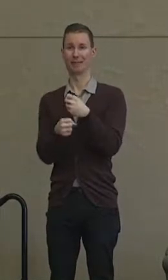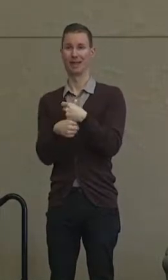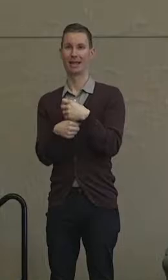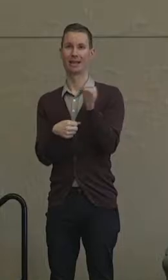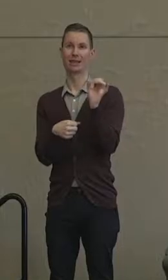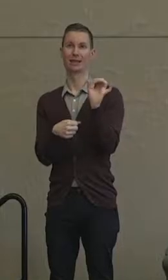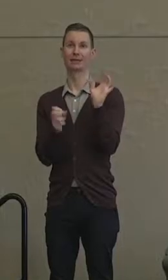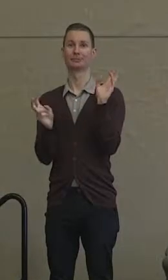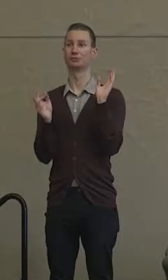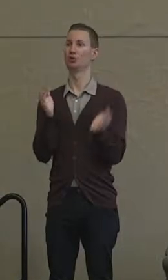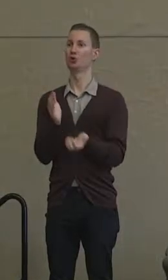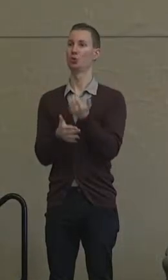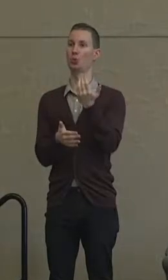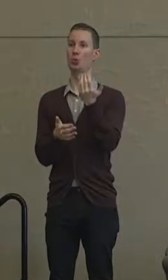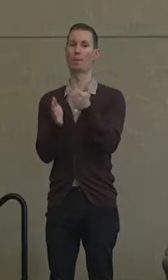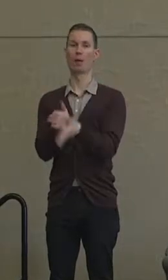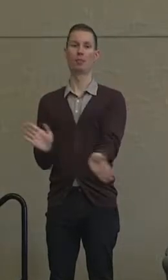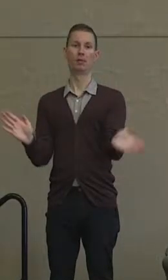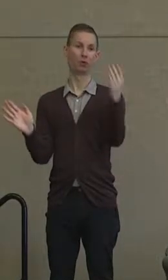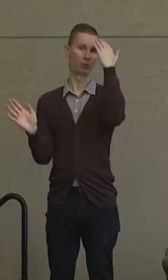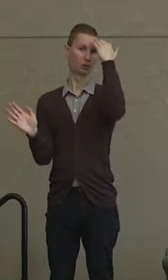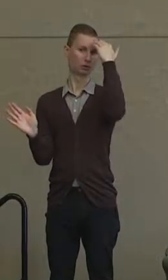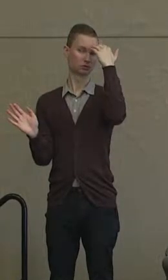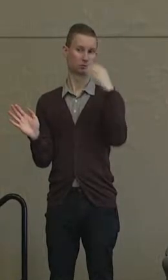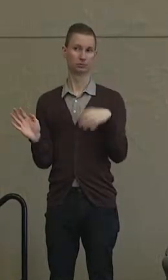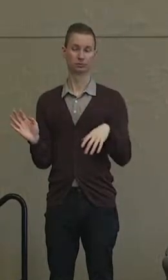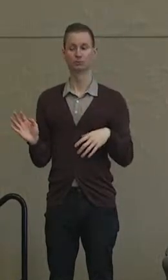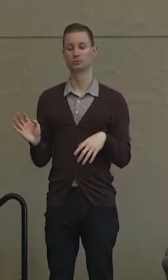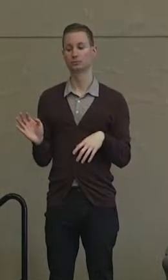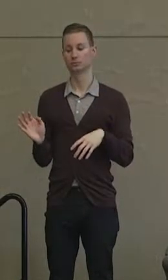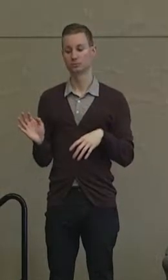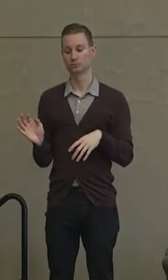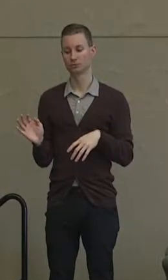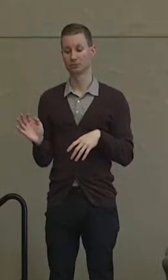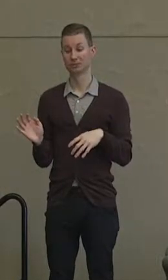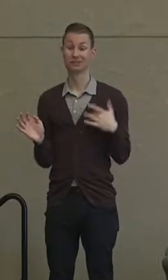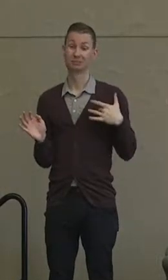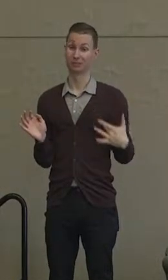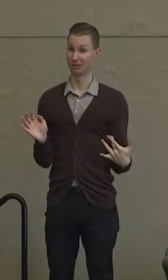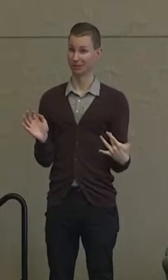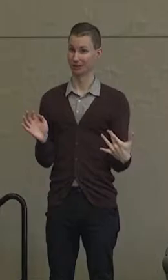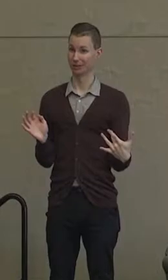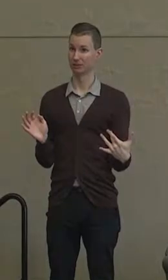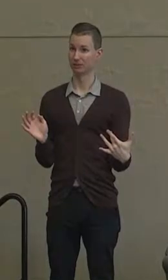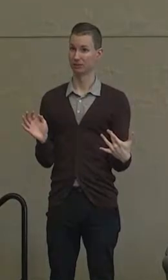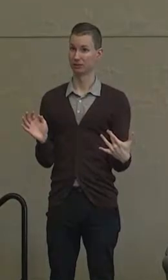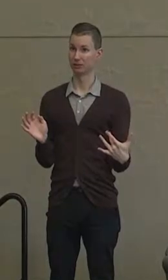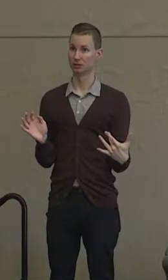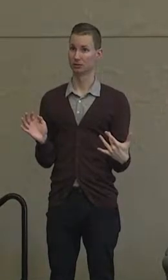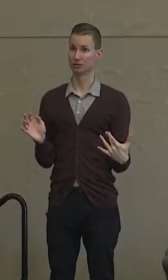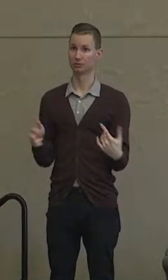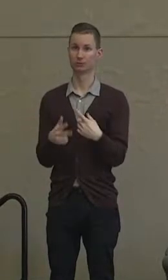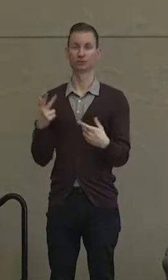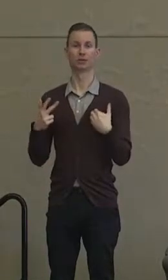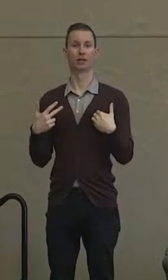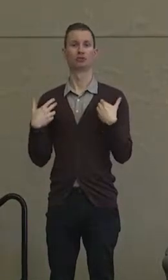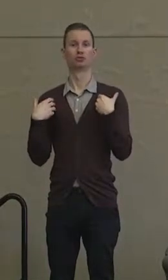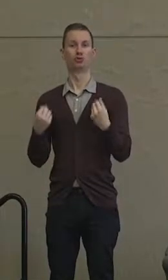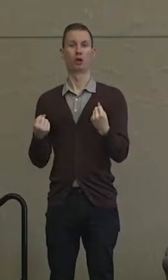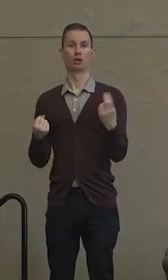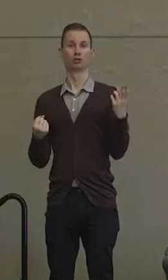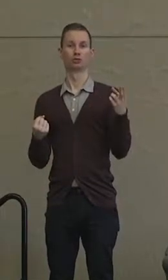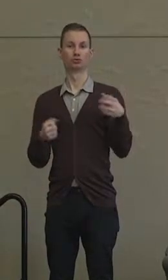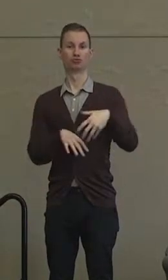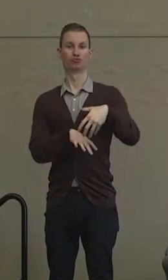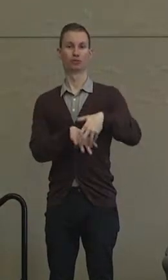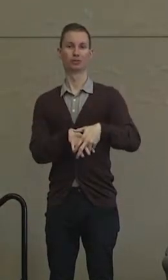kind of new public awareness that typically have strong historical roots